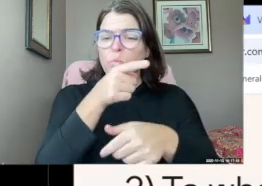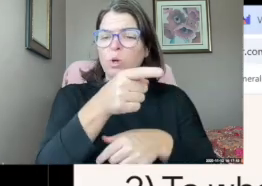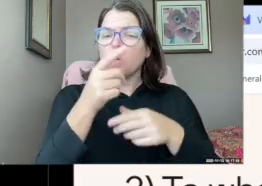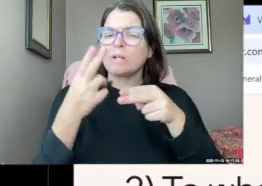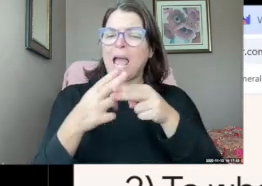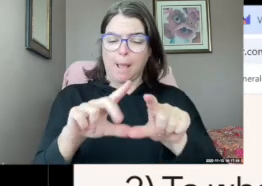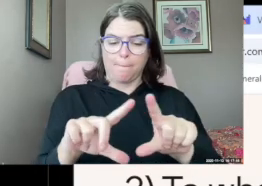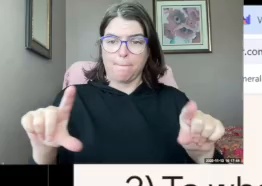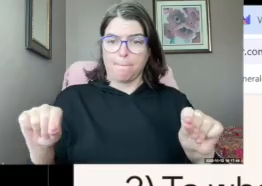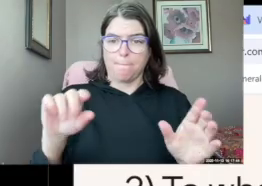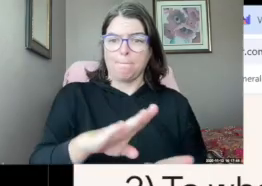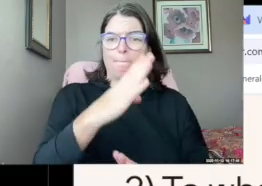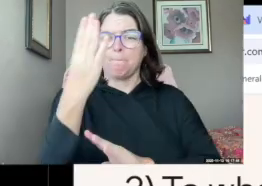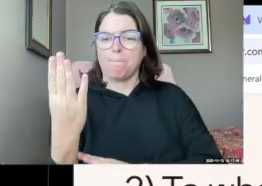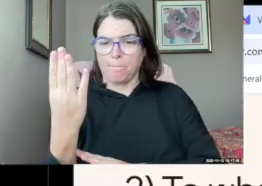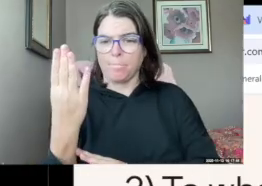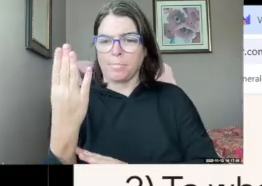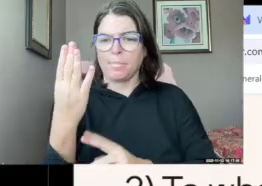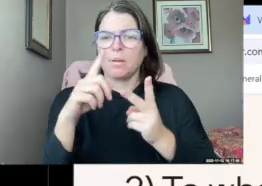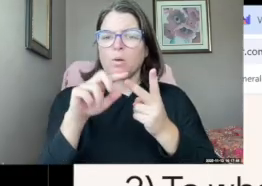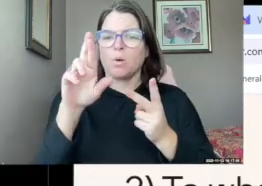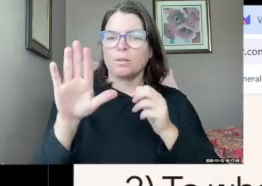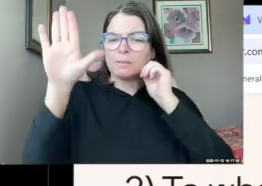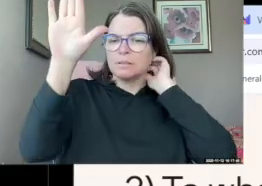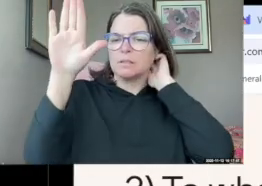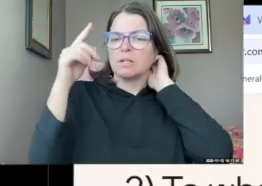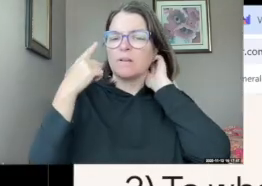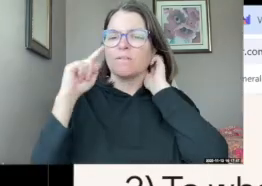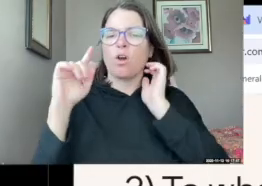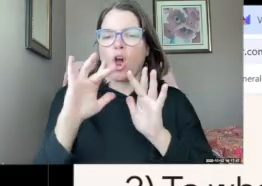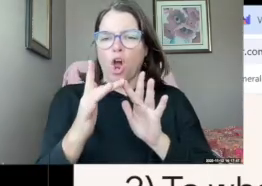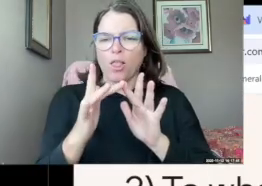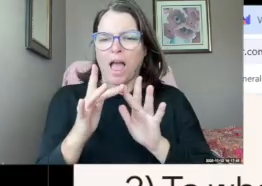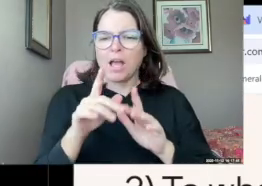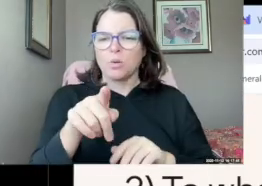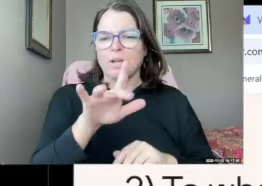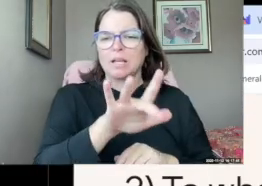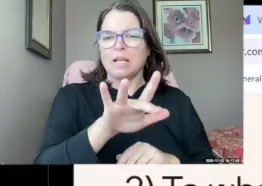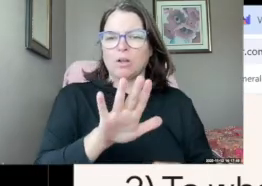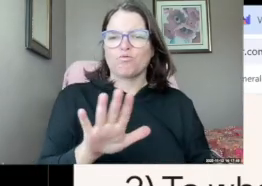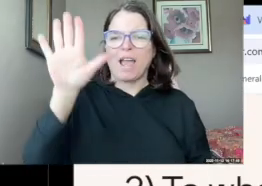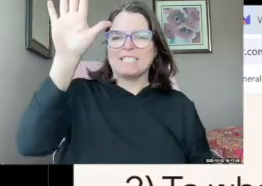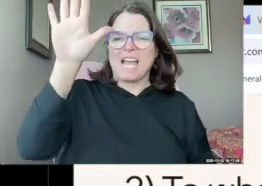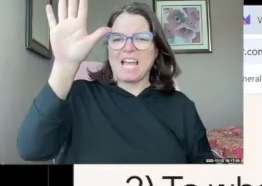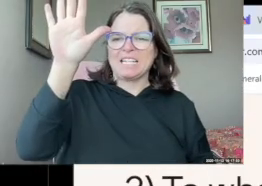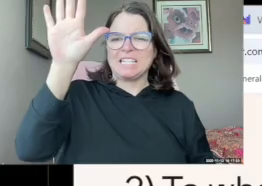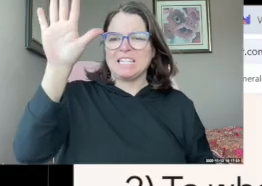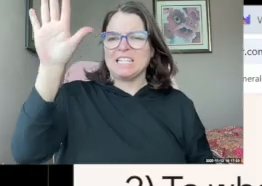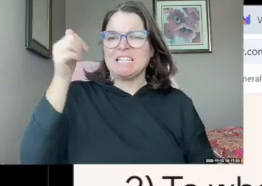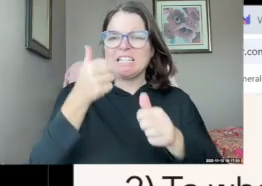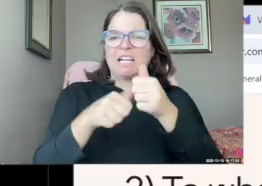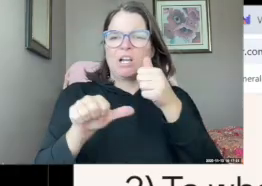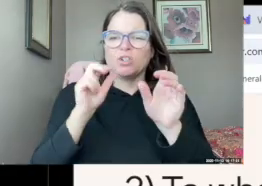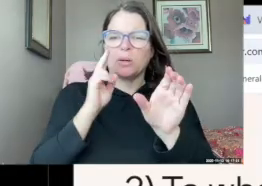question or want to answer the question that's been asked. For those online, select Raise Hand